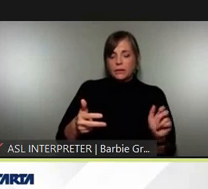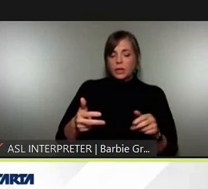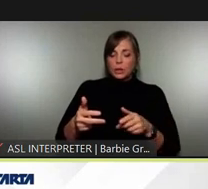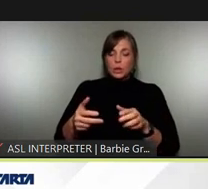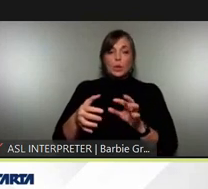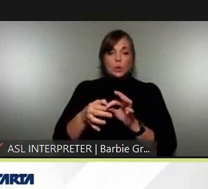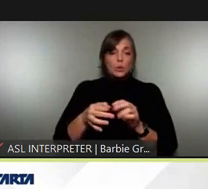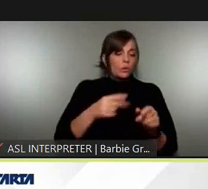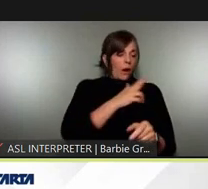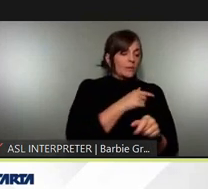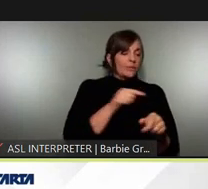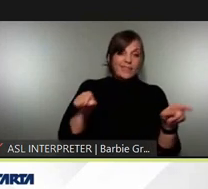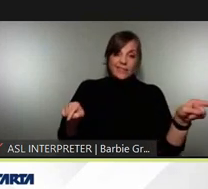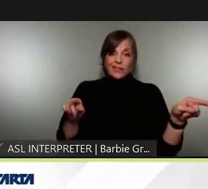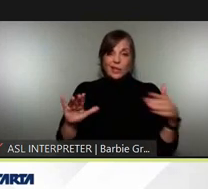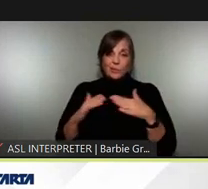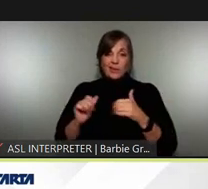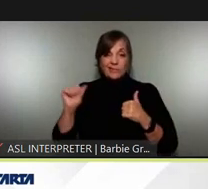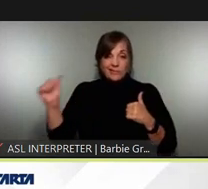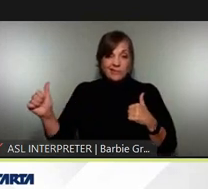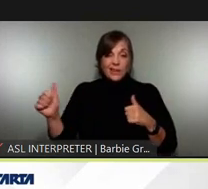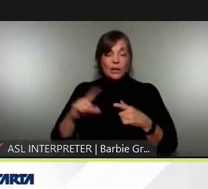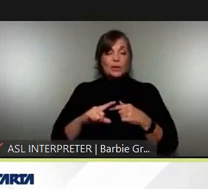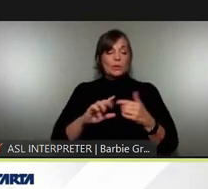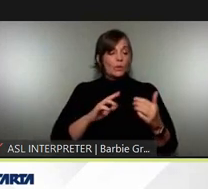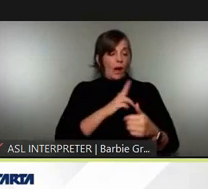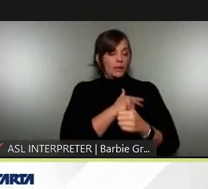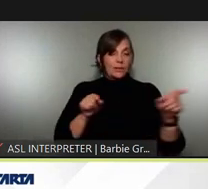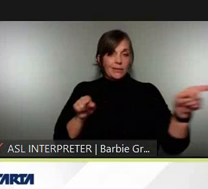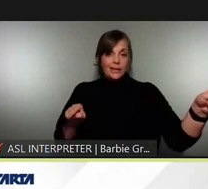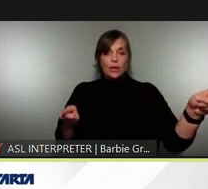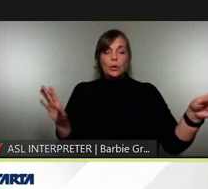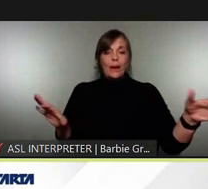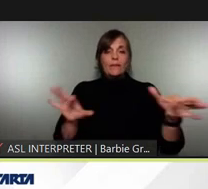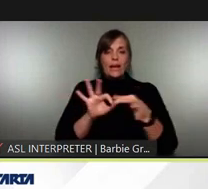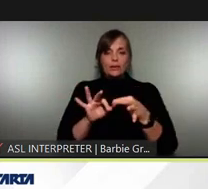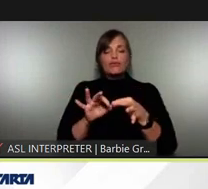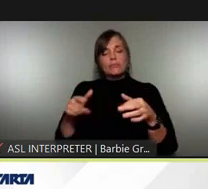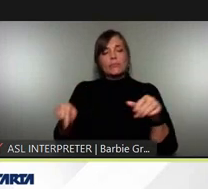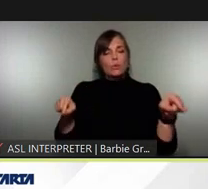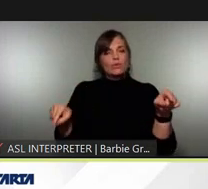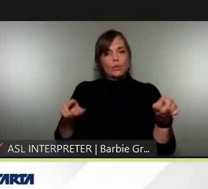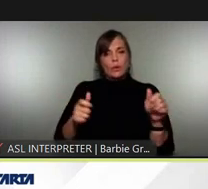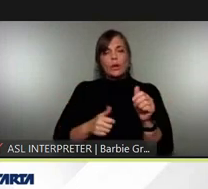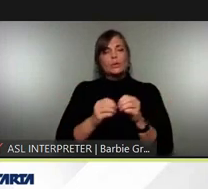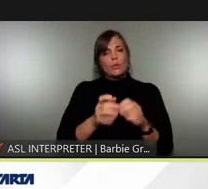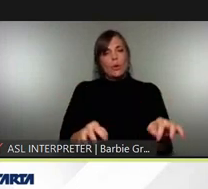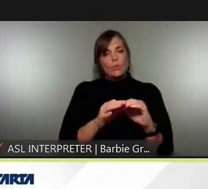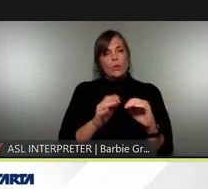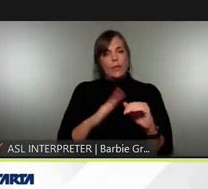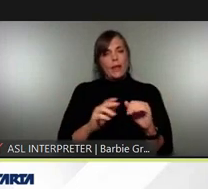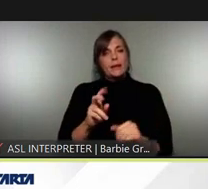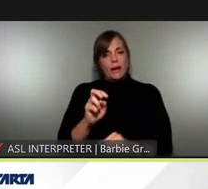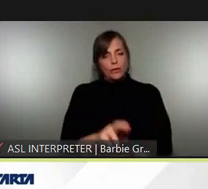hospitals is more critical than it ever has been throughout the pandemic here. And just a couple other notes.